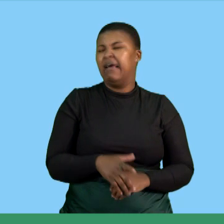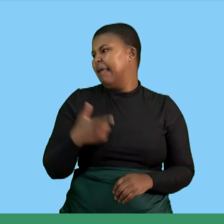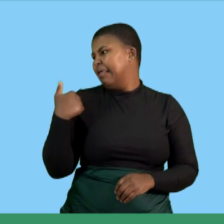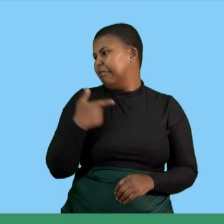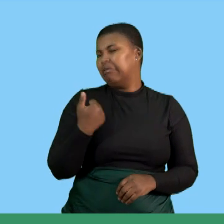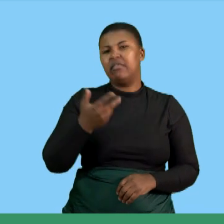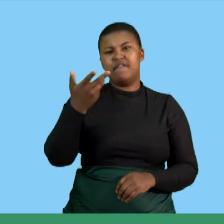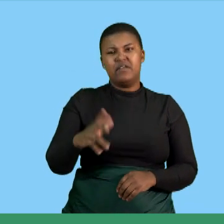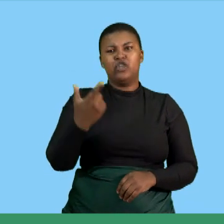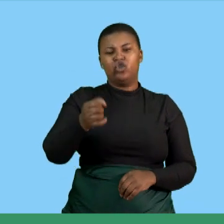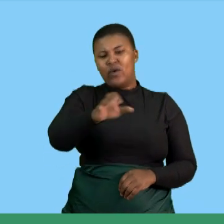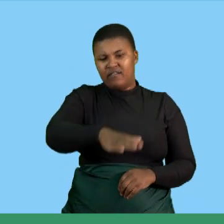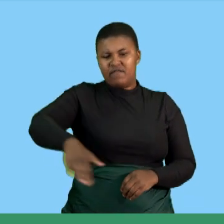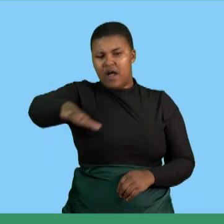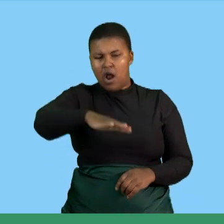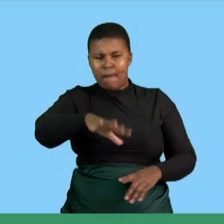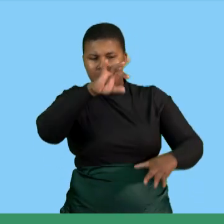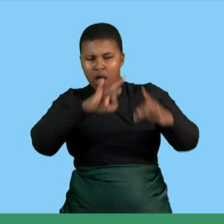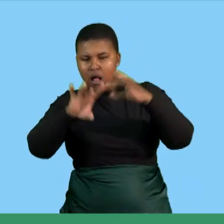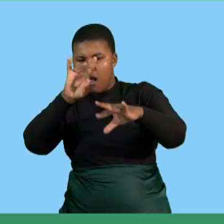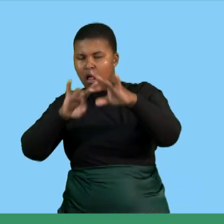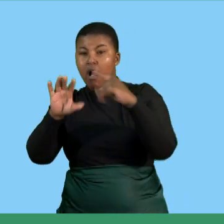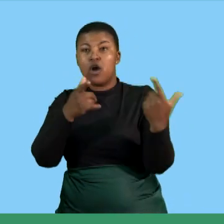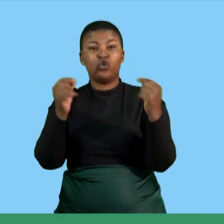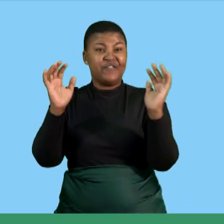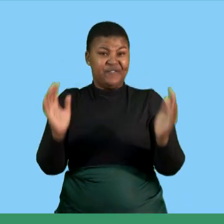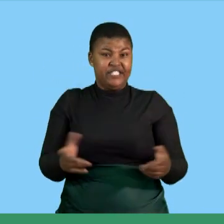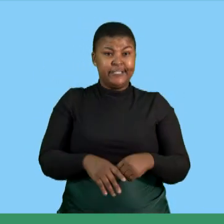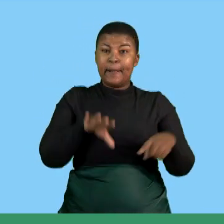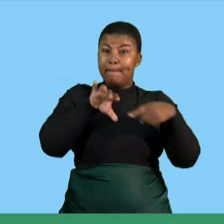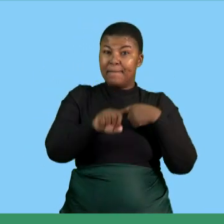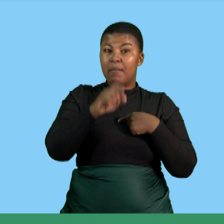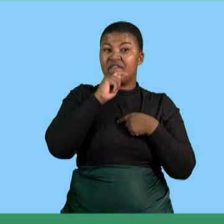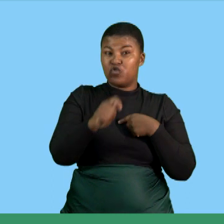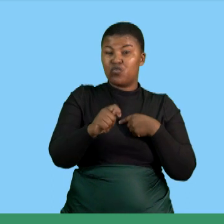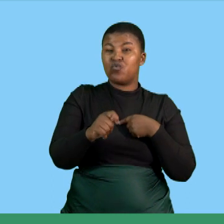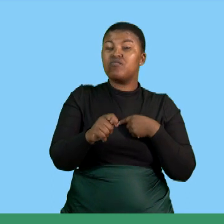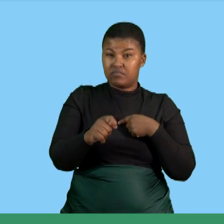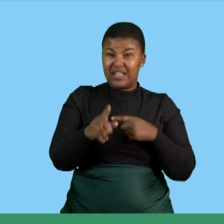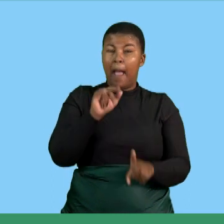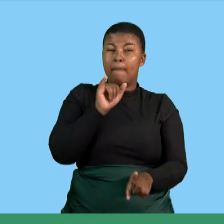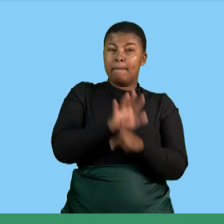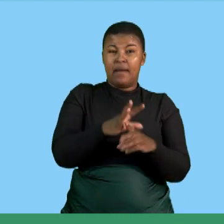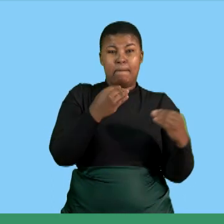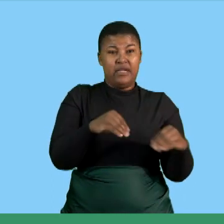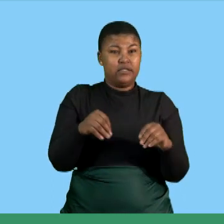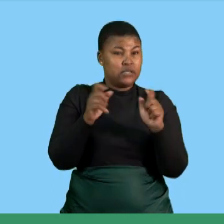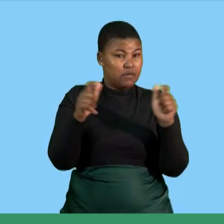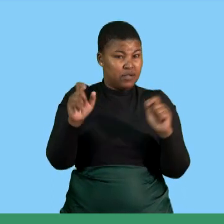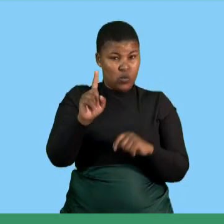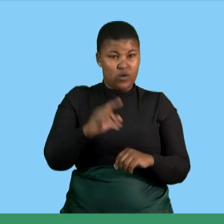recently did an environmental analysis. They discovered that the following factors have a big influence on their